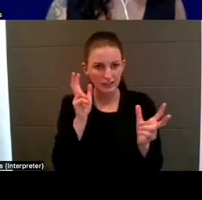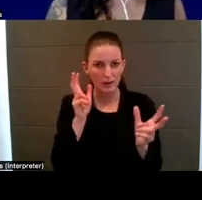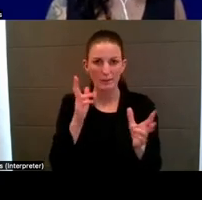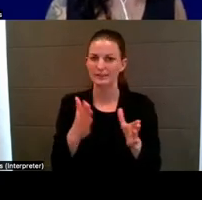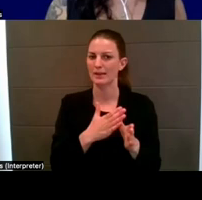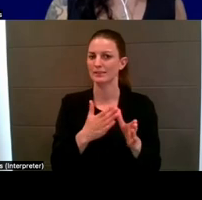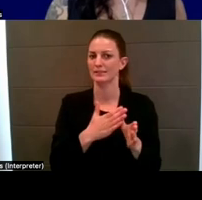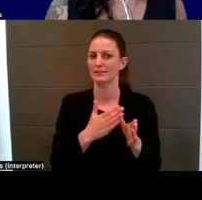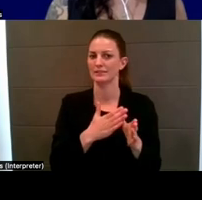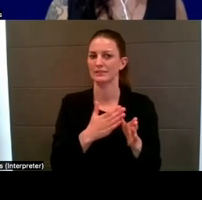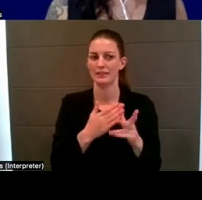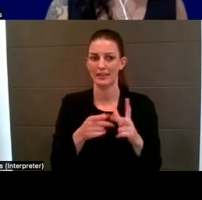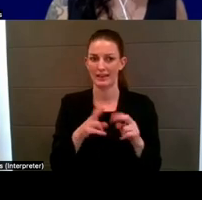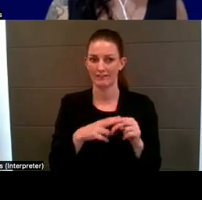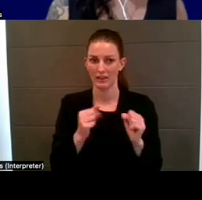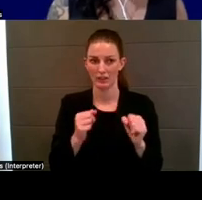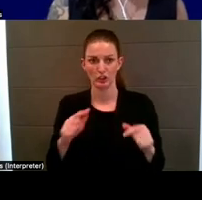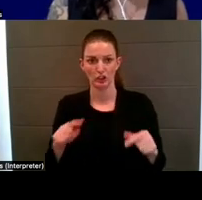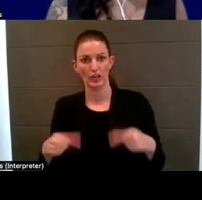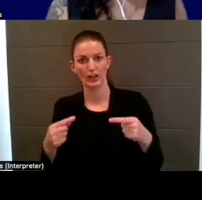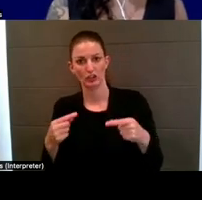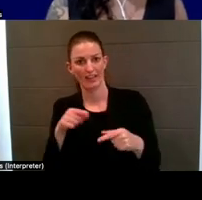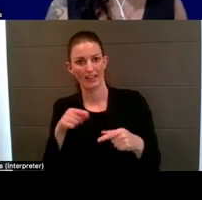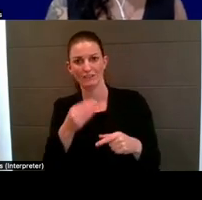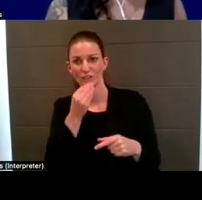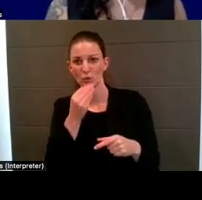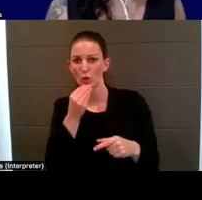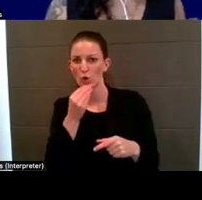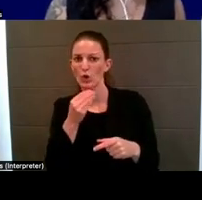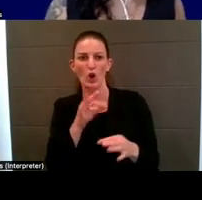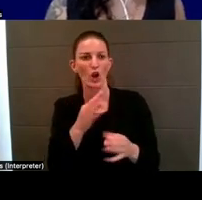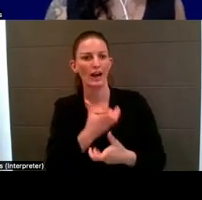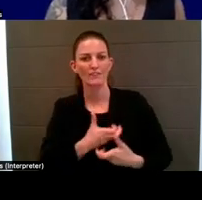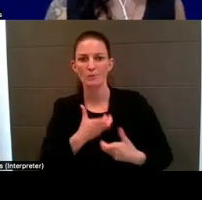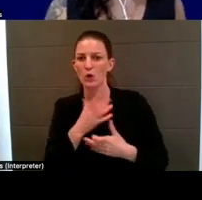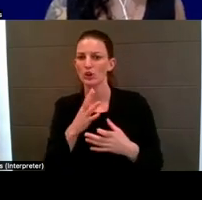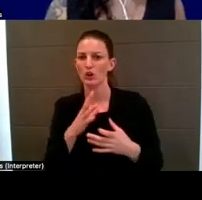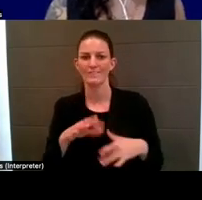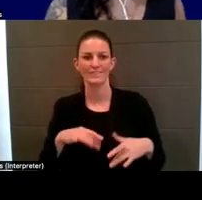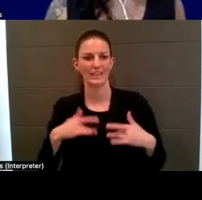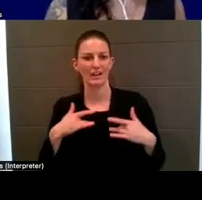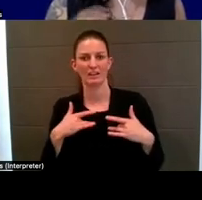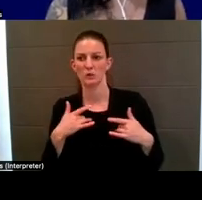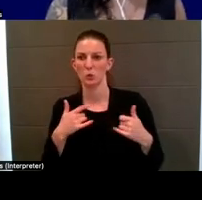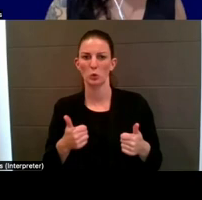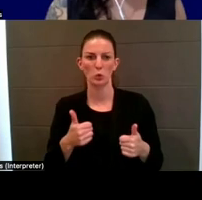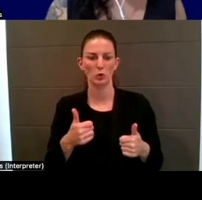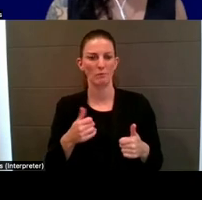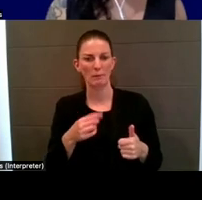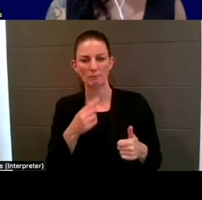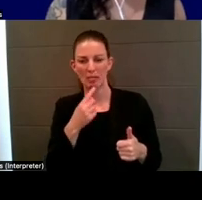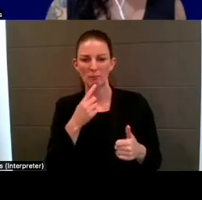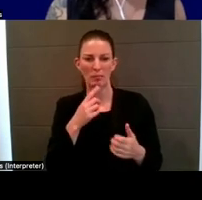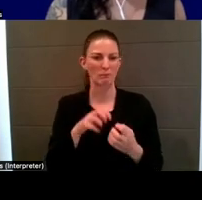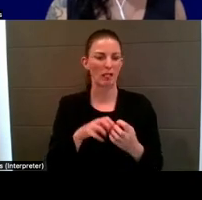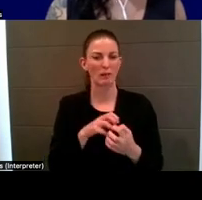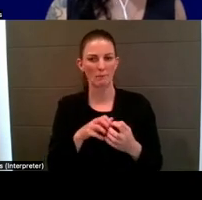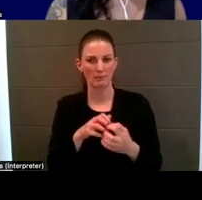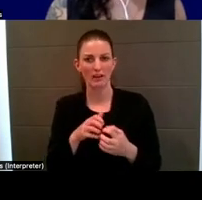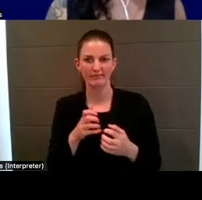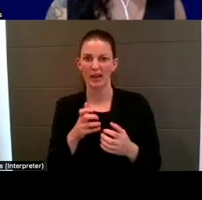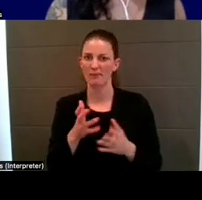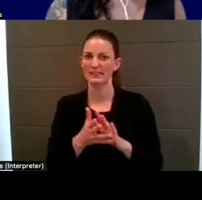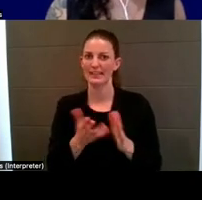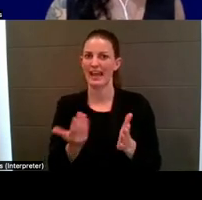is, and also that over time as the meal progresses, we may need to make things safer for the child that finds